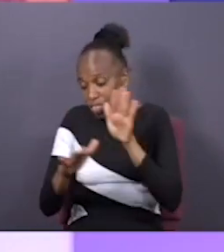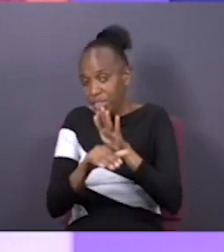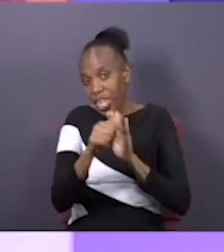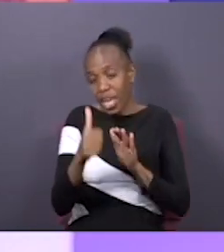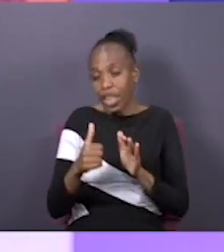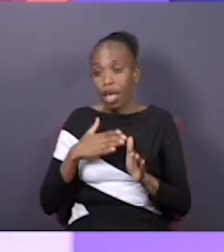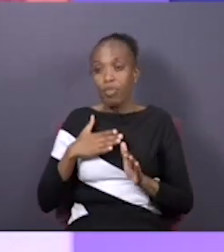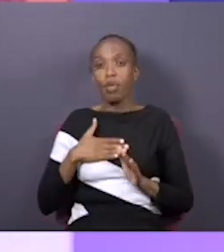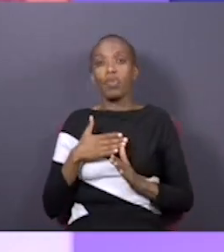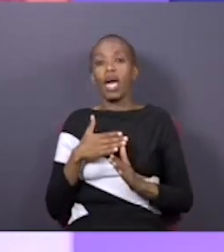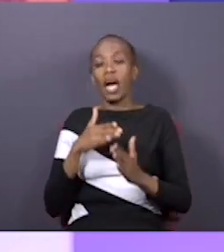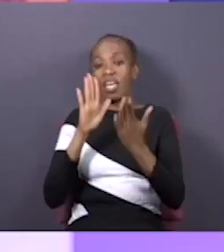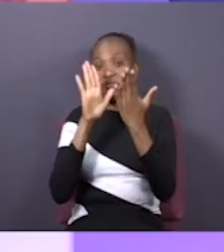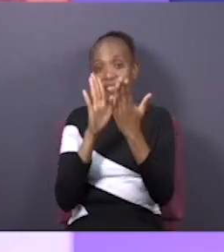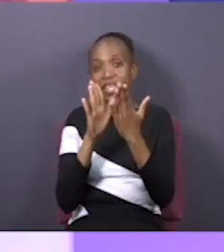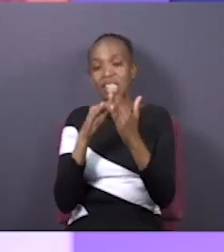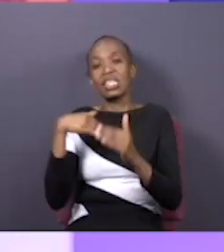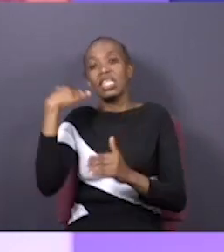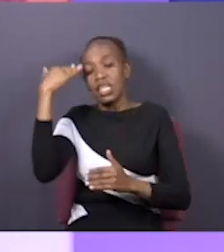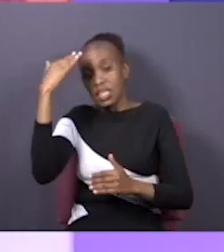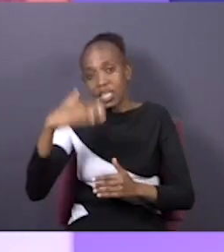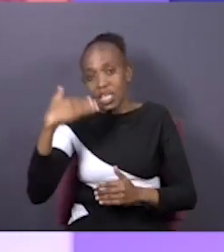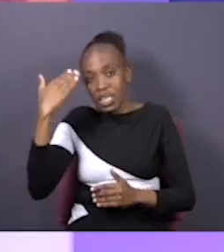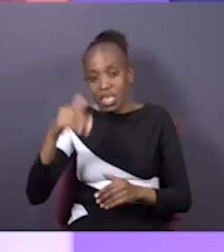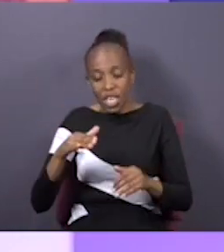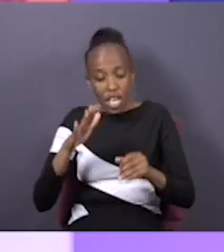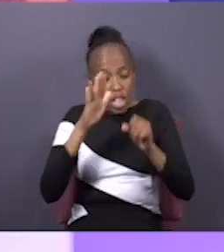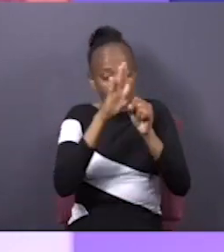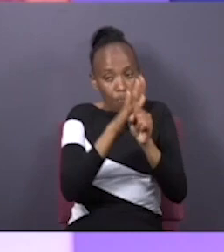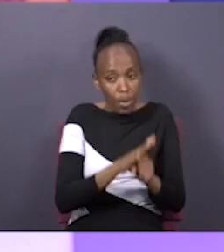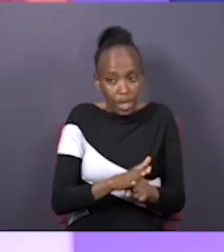else, I faced daily the